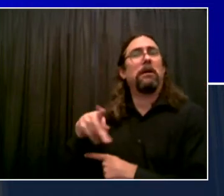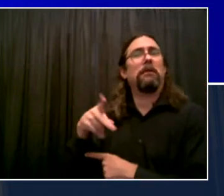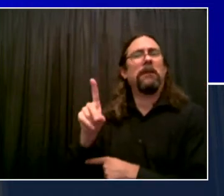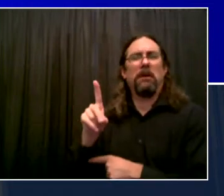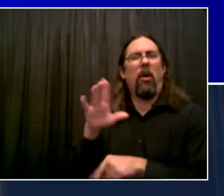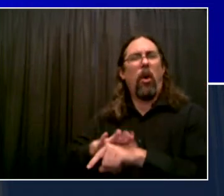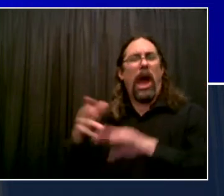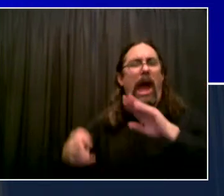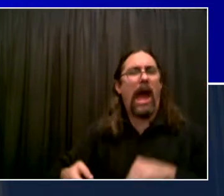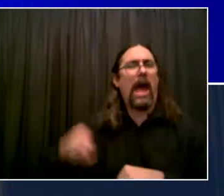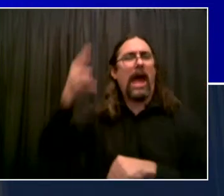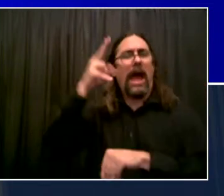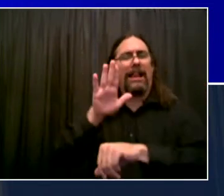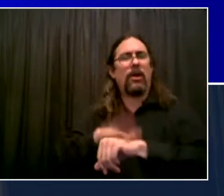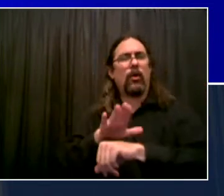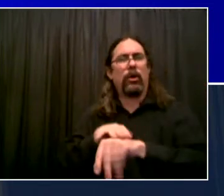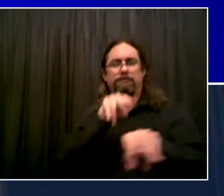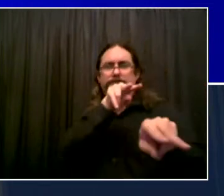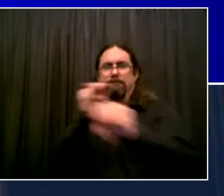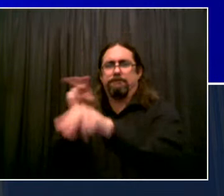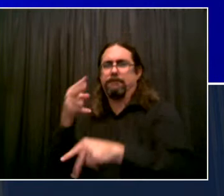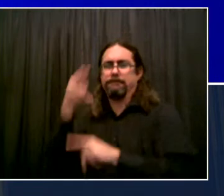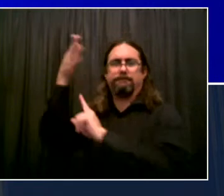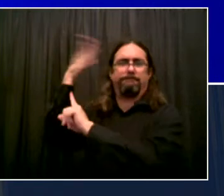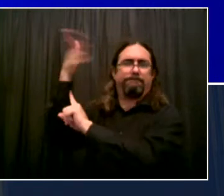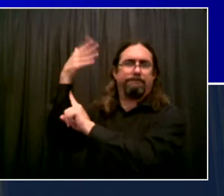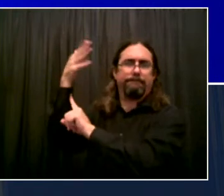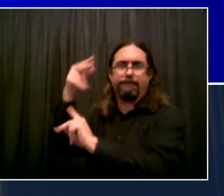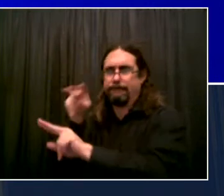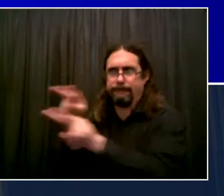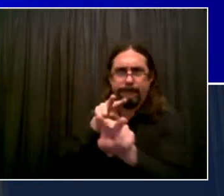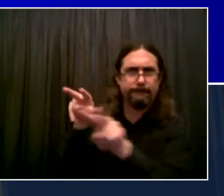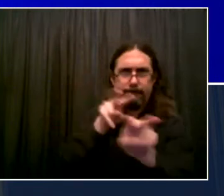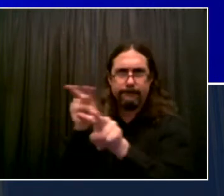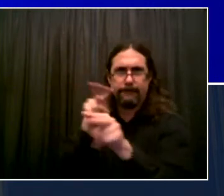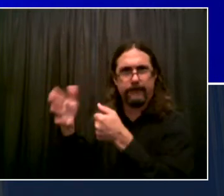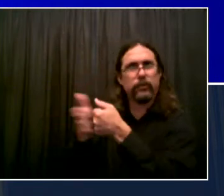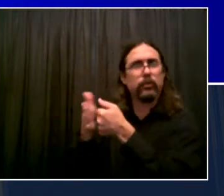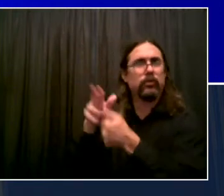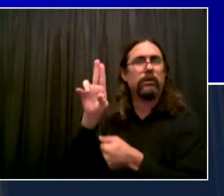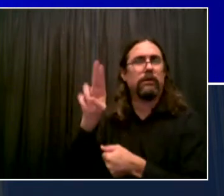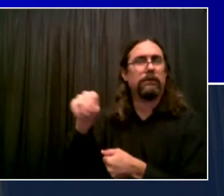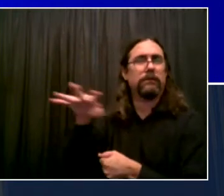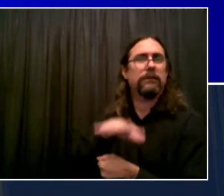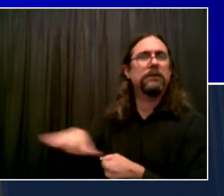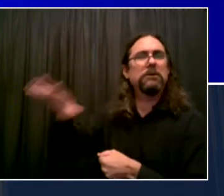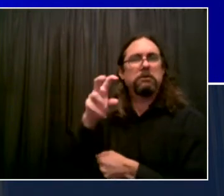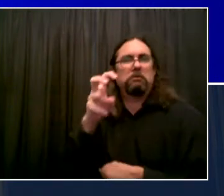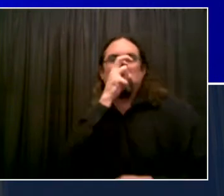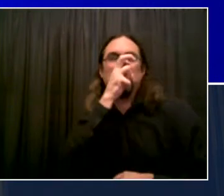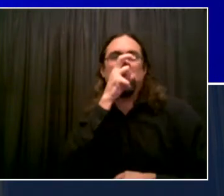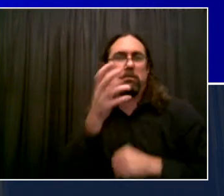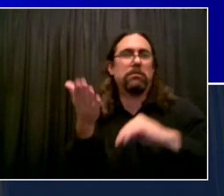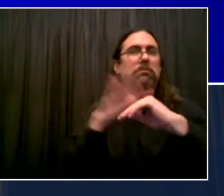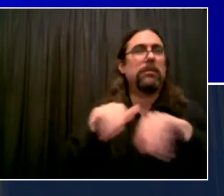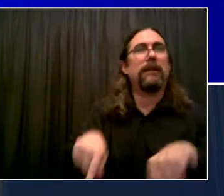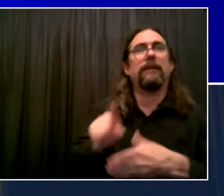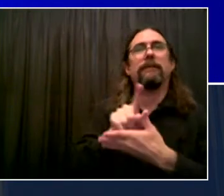partners. As of this moment, no credible or specific threats directed against New York City during General Assembly